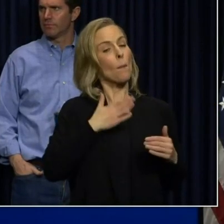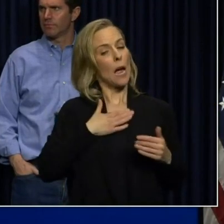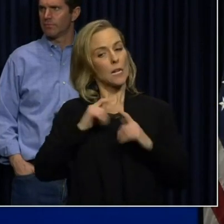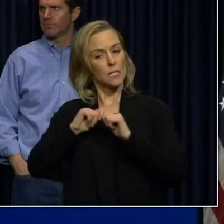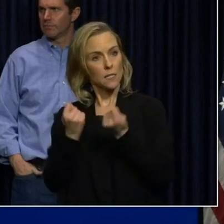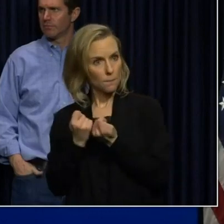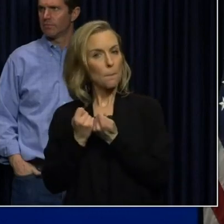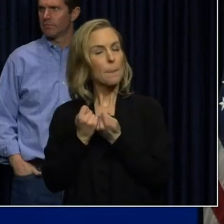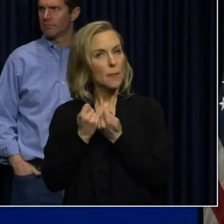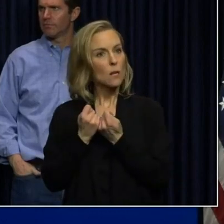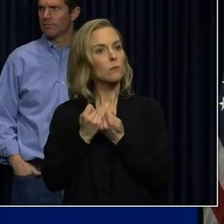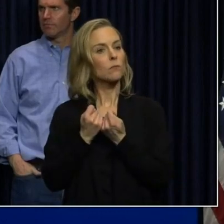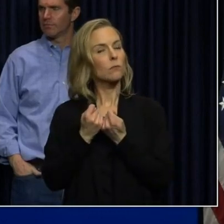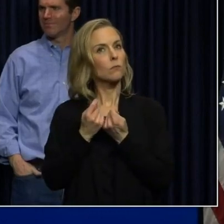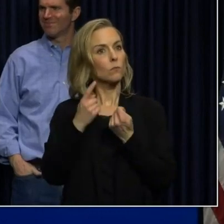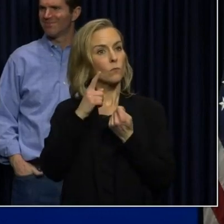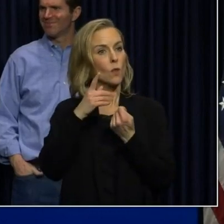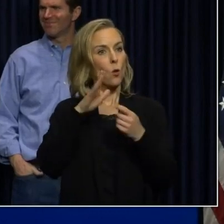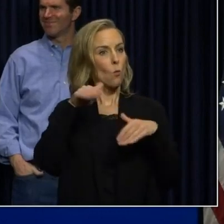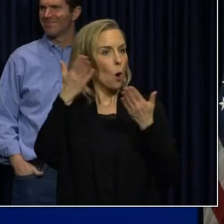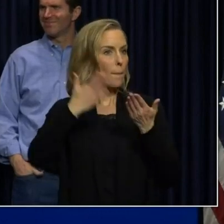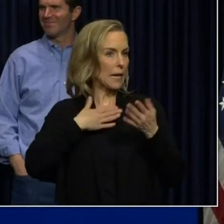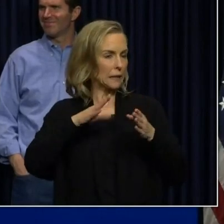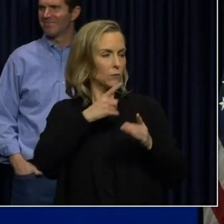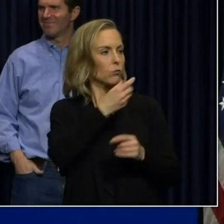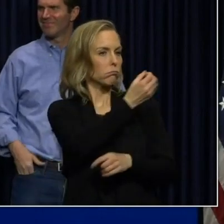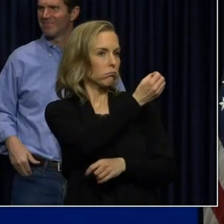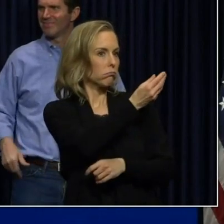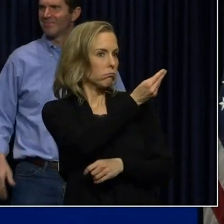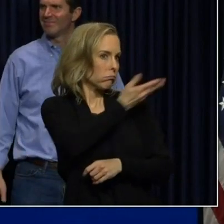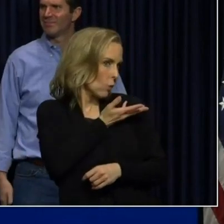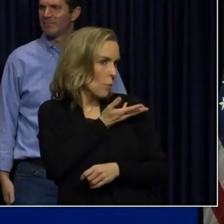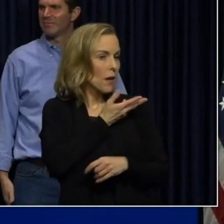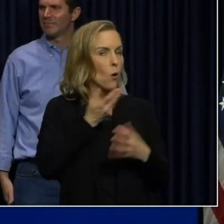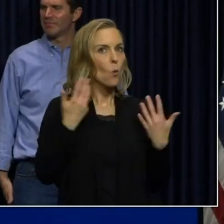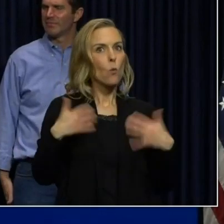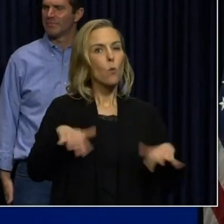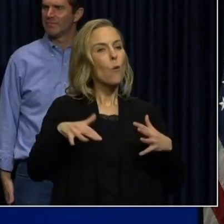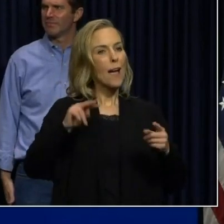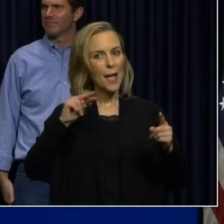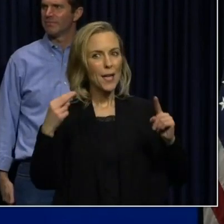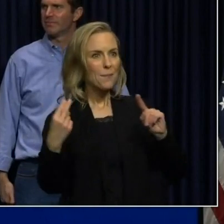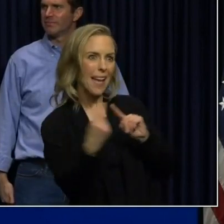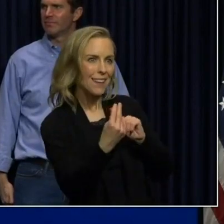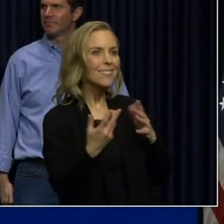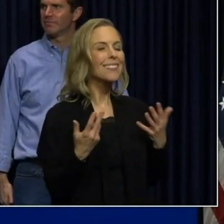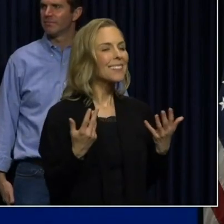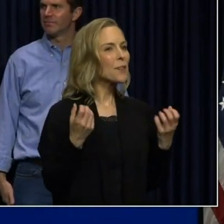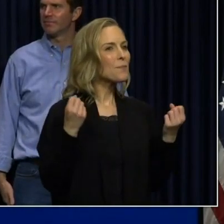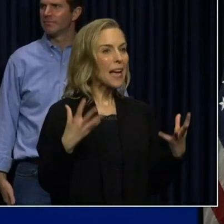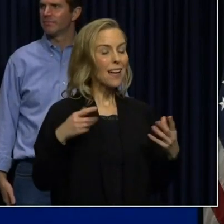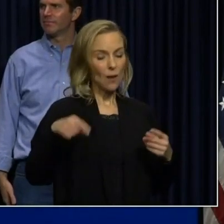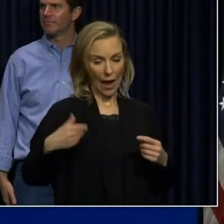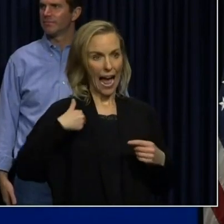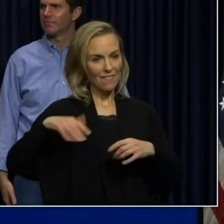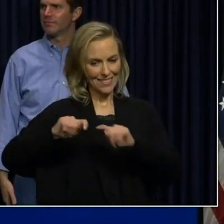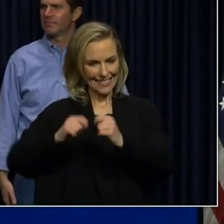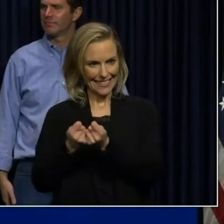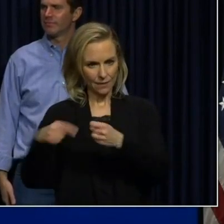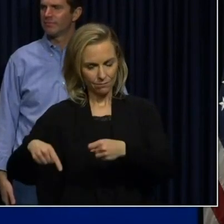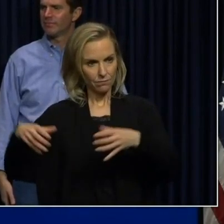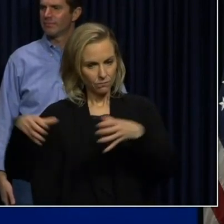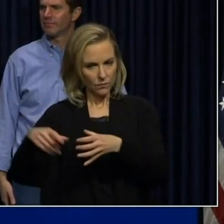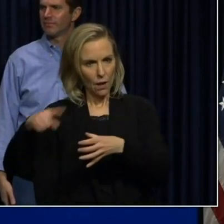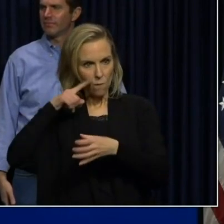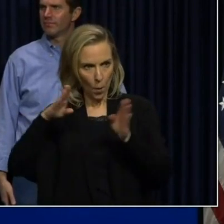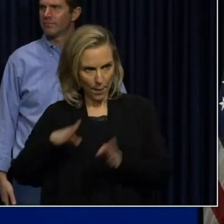team, it occurred to me, or at least it was brought to my attention, we have so many different aspects. We have a whole team that does preparedness. So when